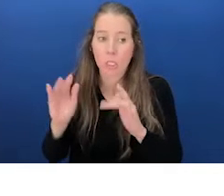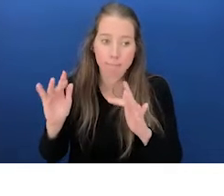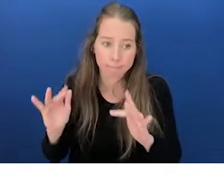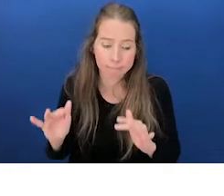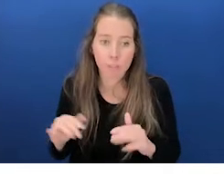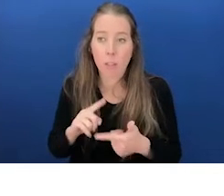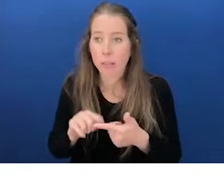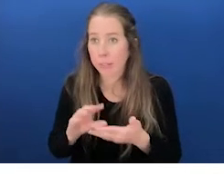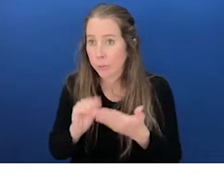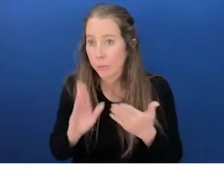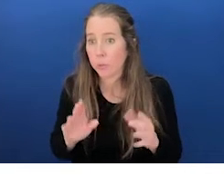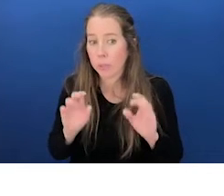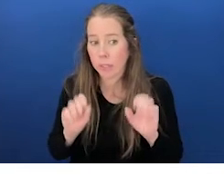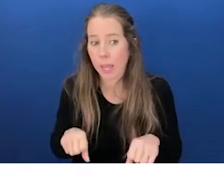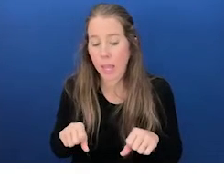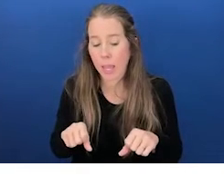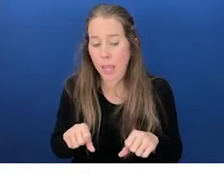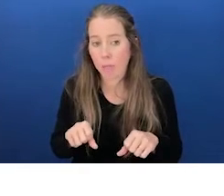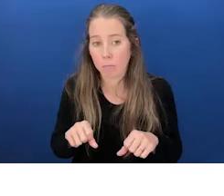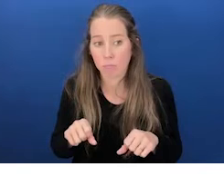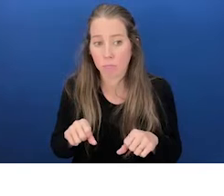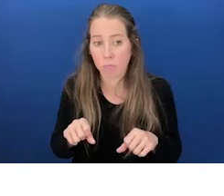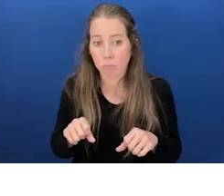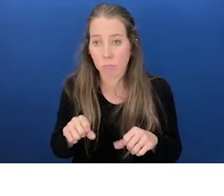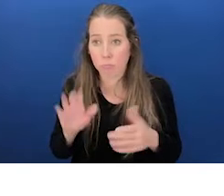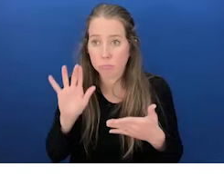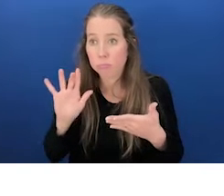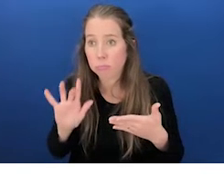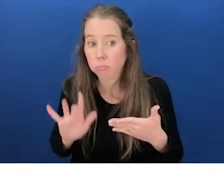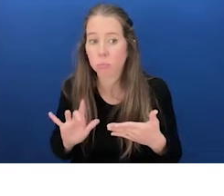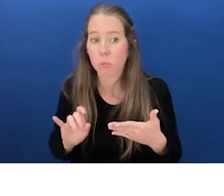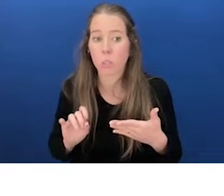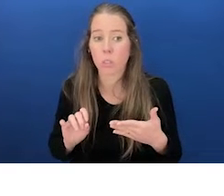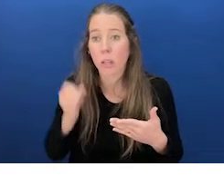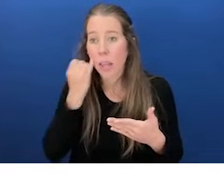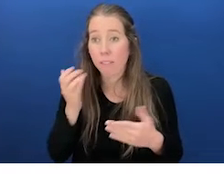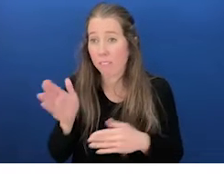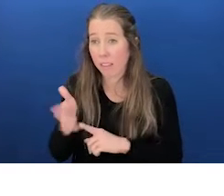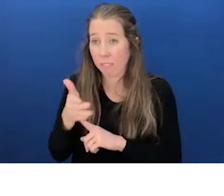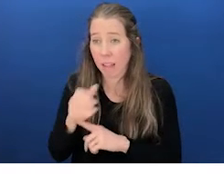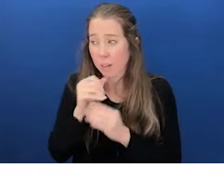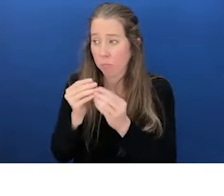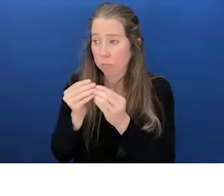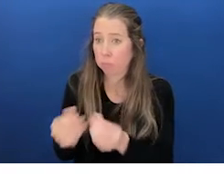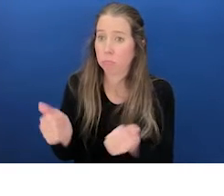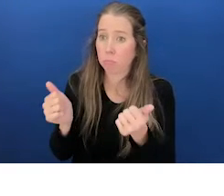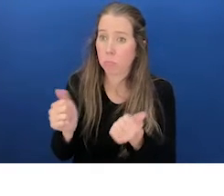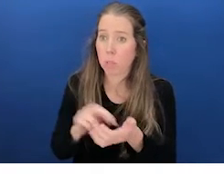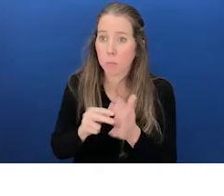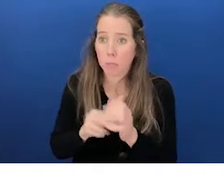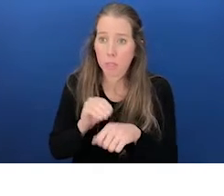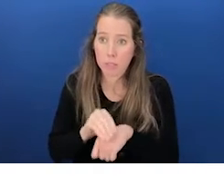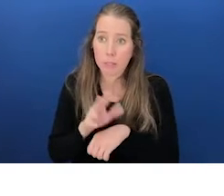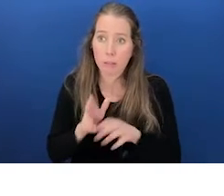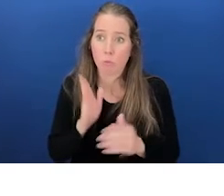the student can go from there. And if the flag is not resolved, the counselors will